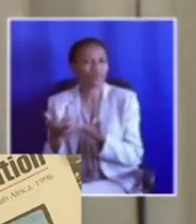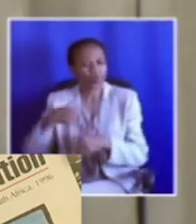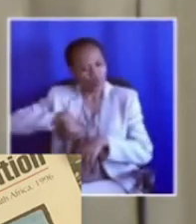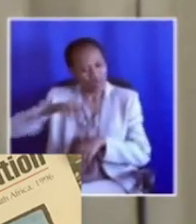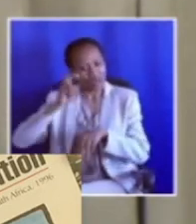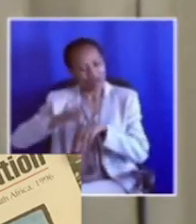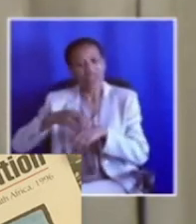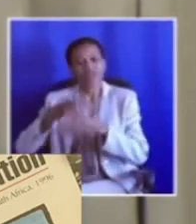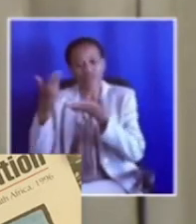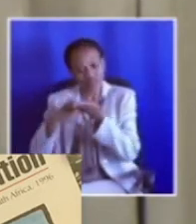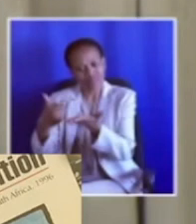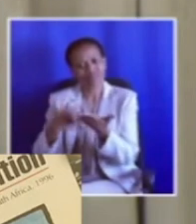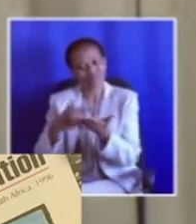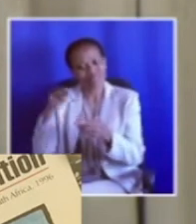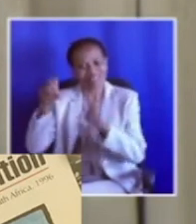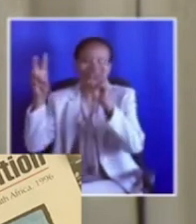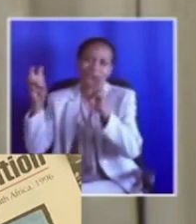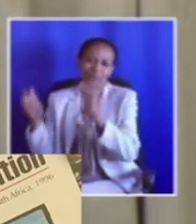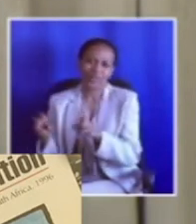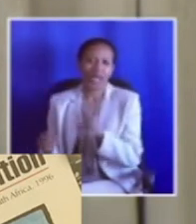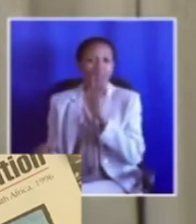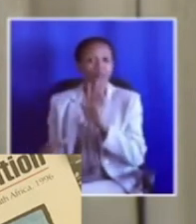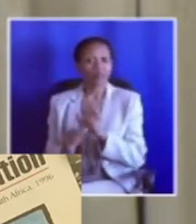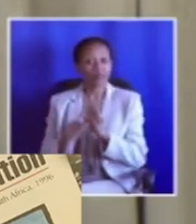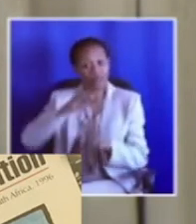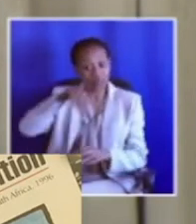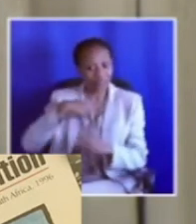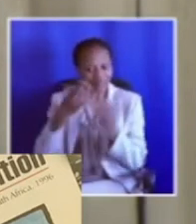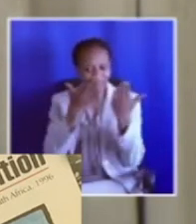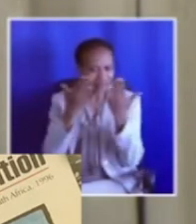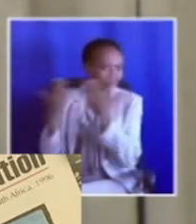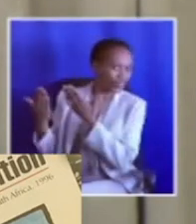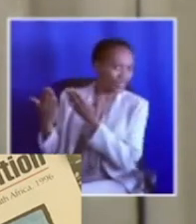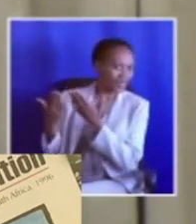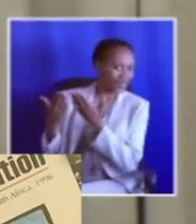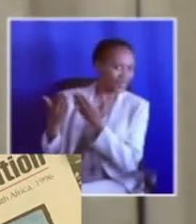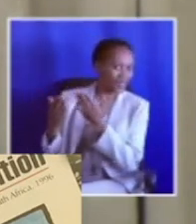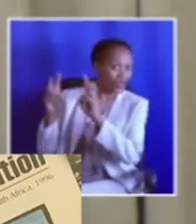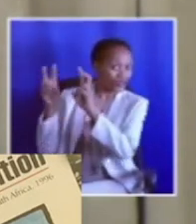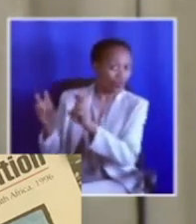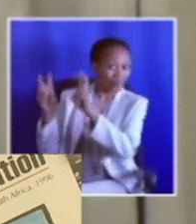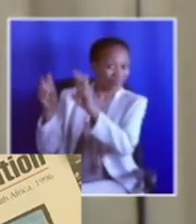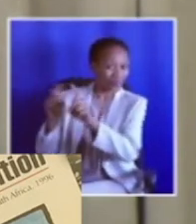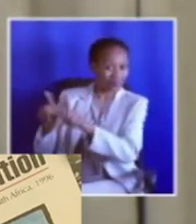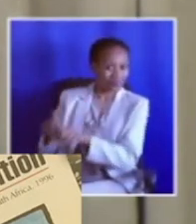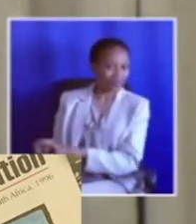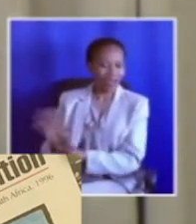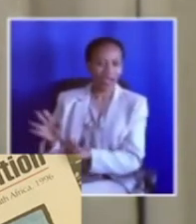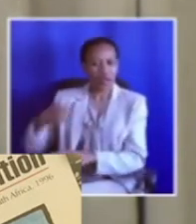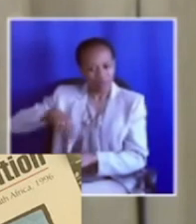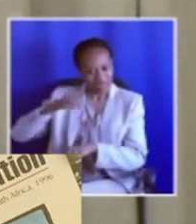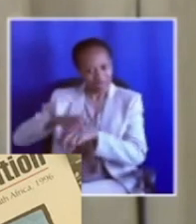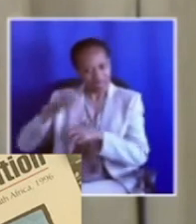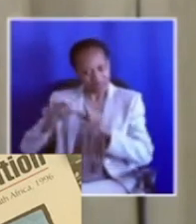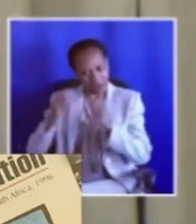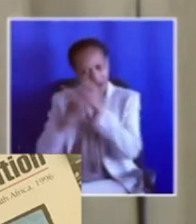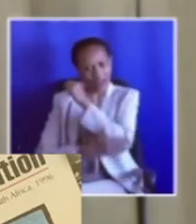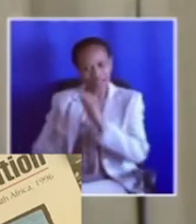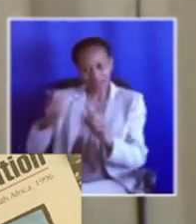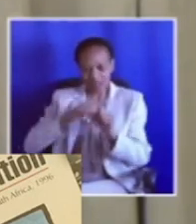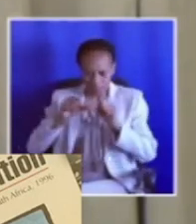And it's important that we do not shy away from having these difficult conversations that will take our country forward. And